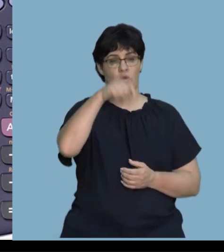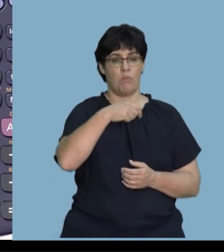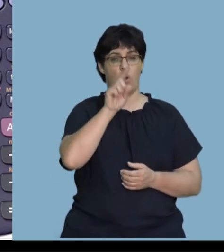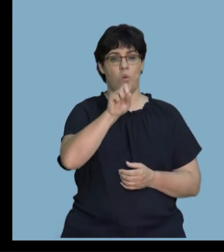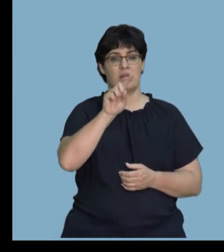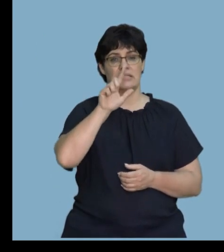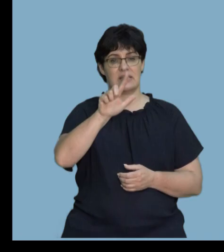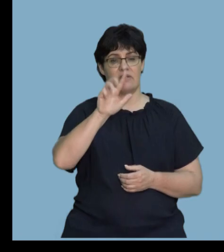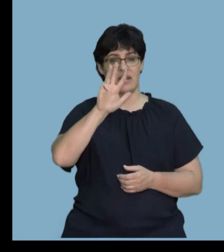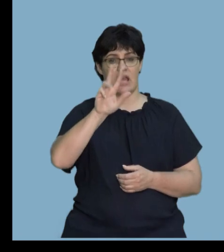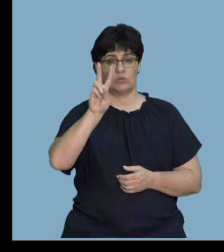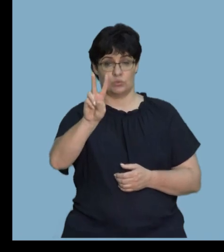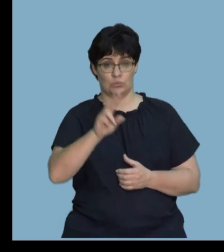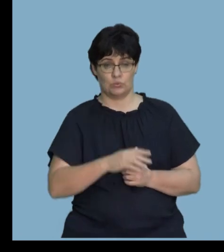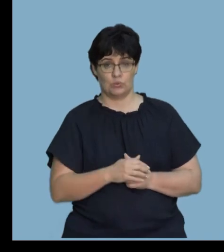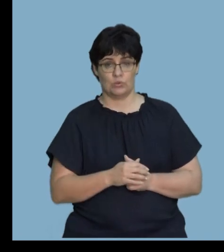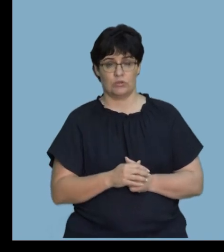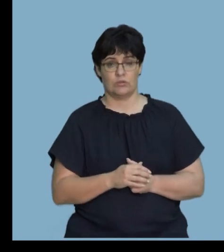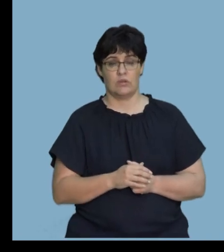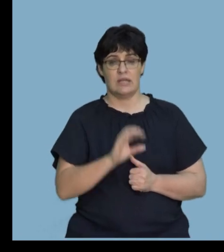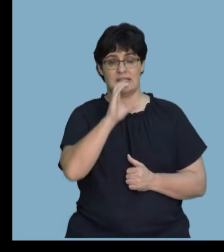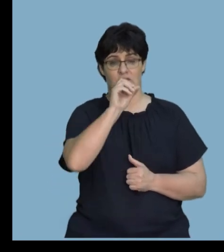0,1792, okay,